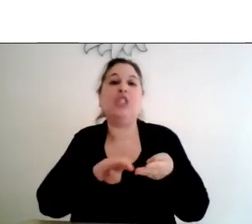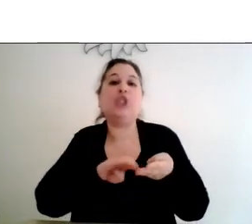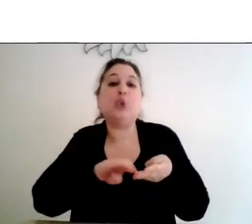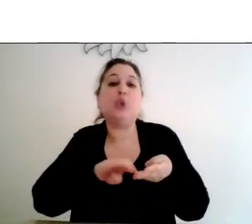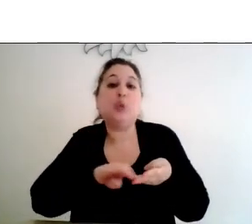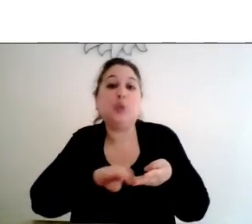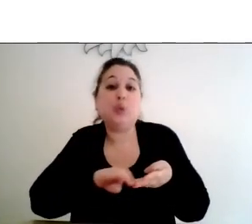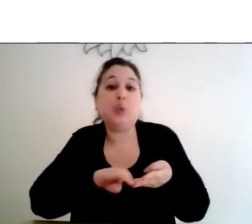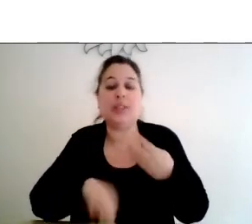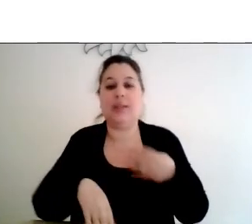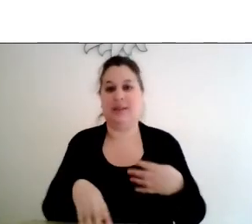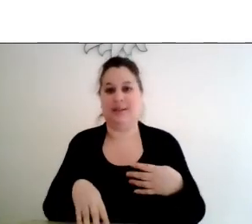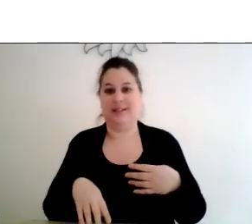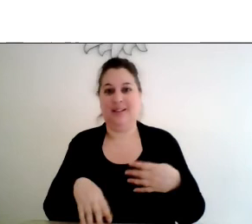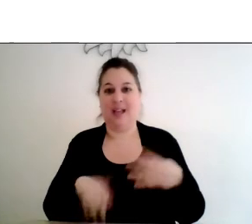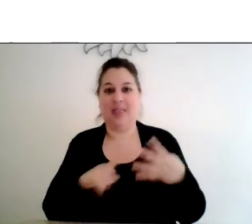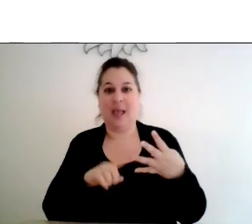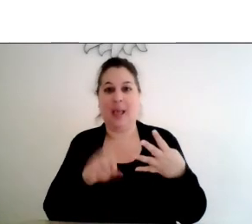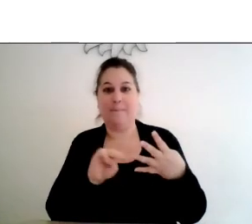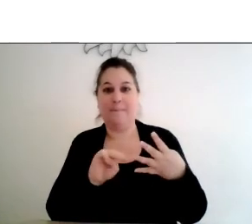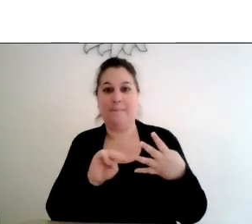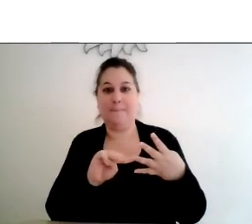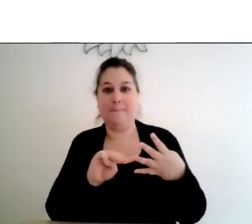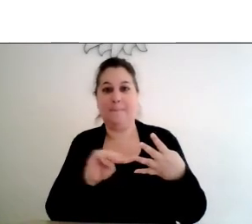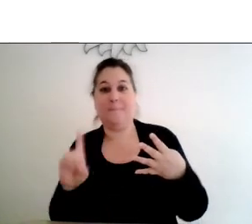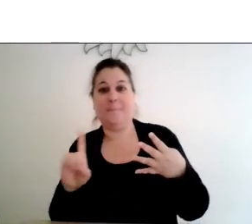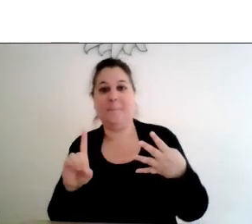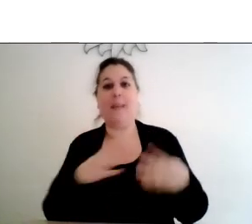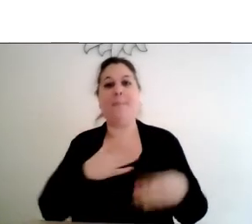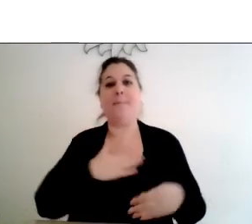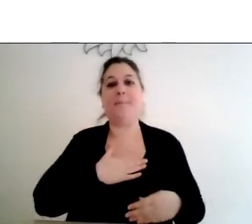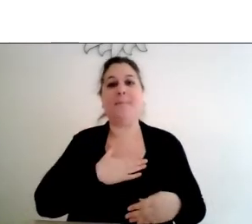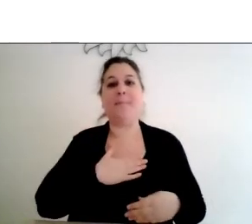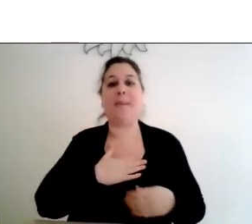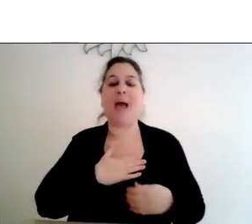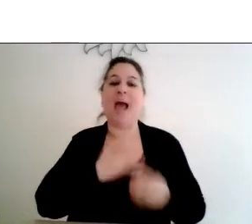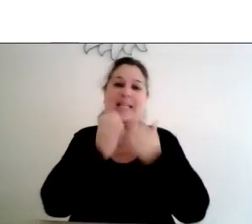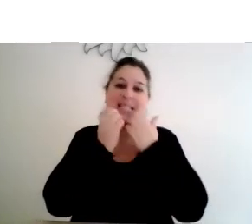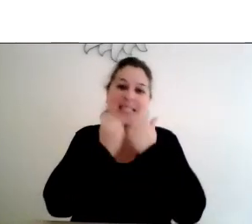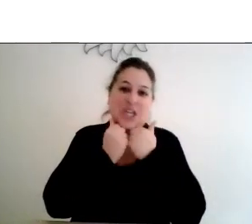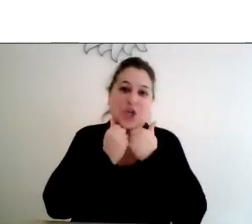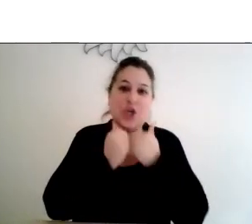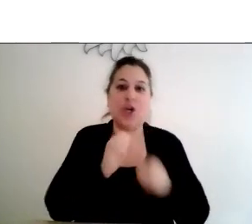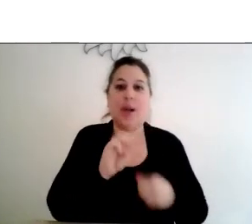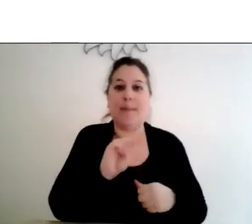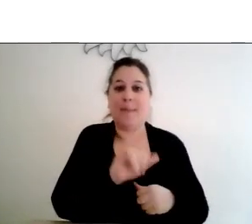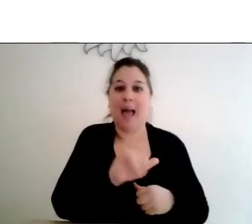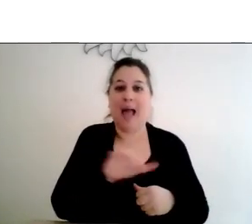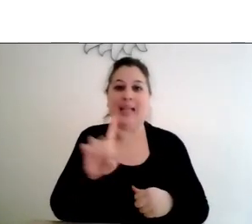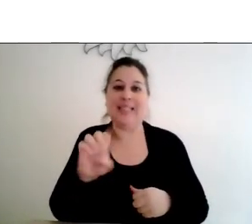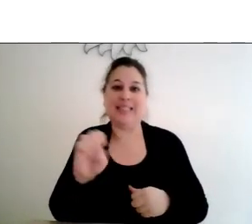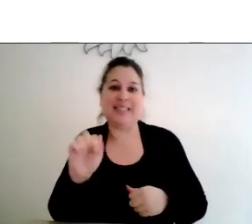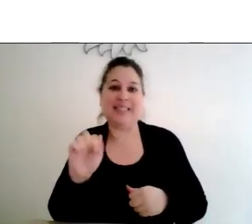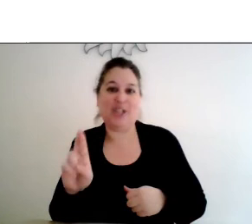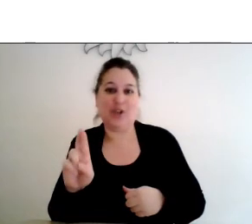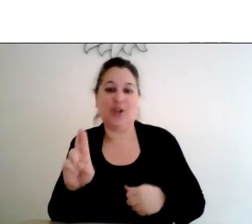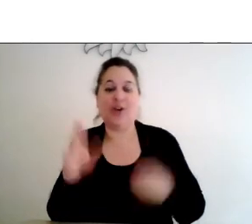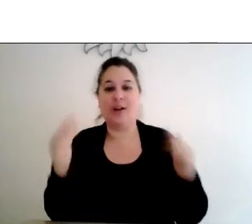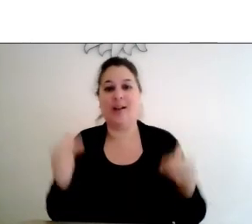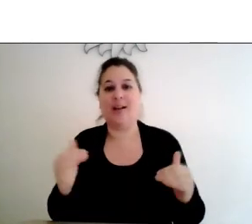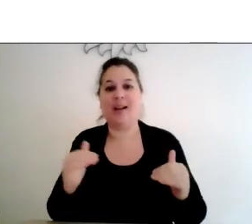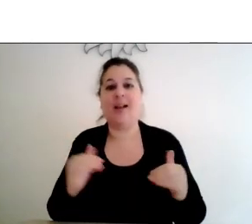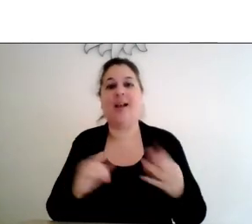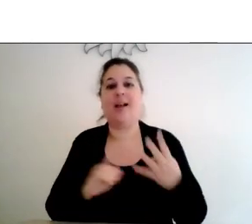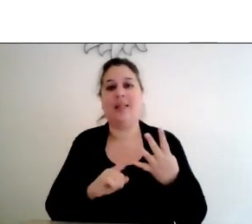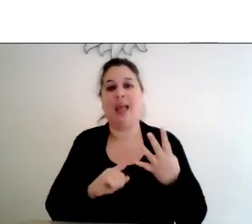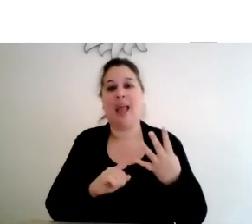the order. Please excuse my dear Aunt Sally. P for parentheses, E for exponents, M for multiplication,